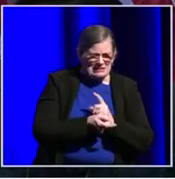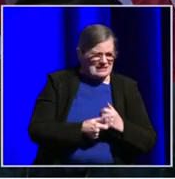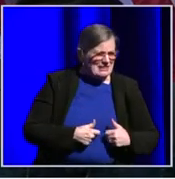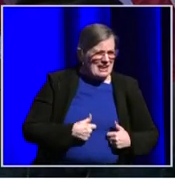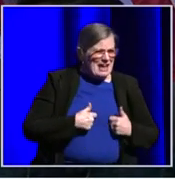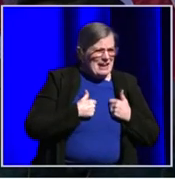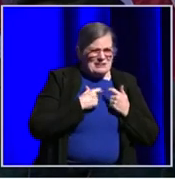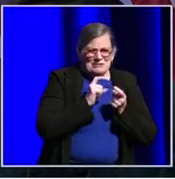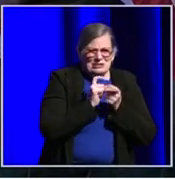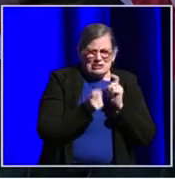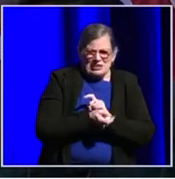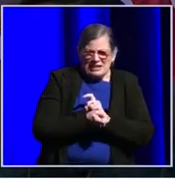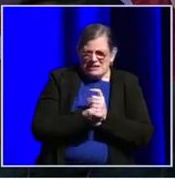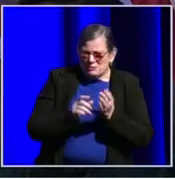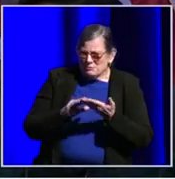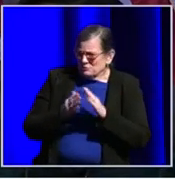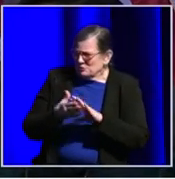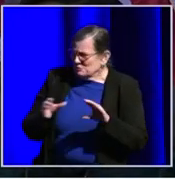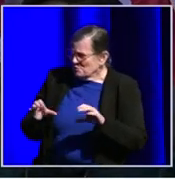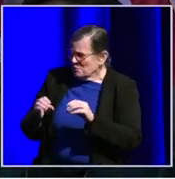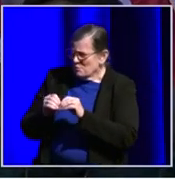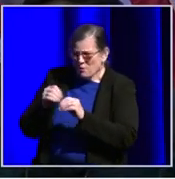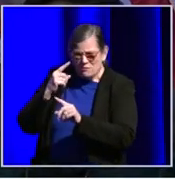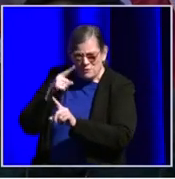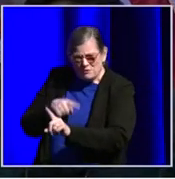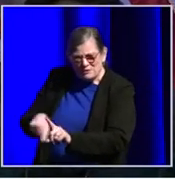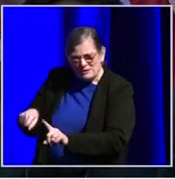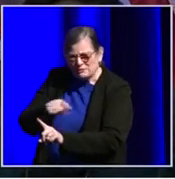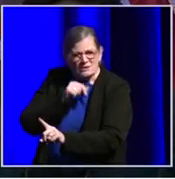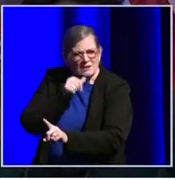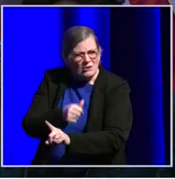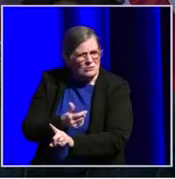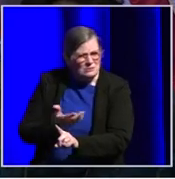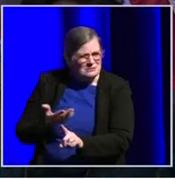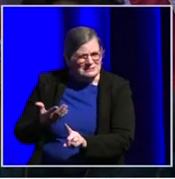more than we are. Sobering and inspiring because